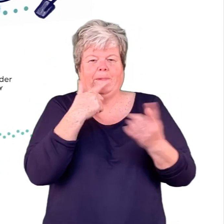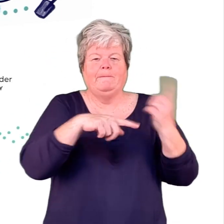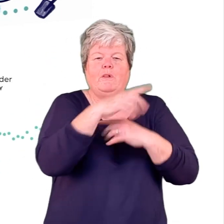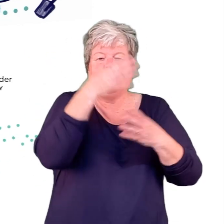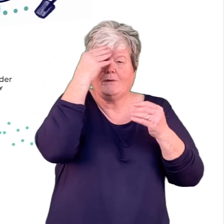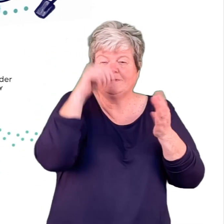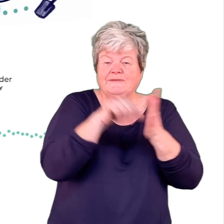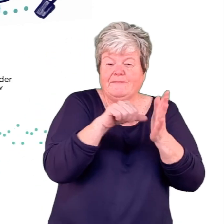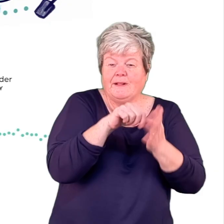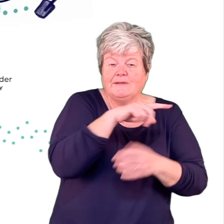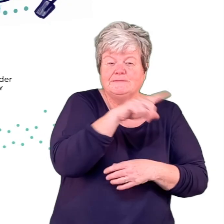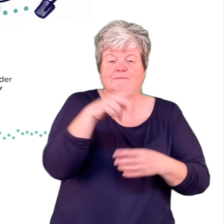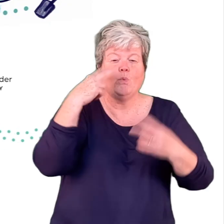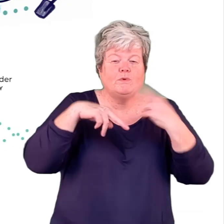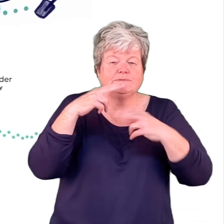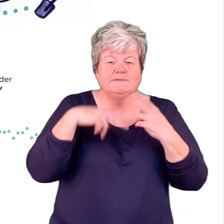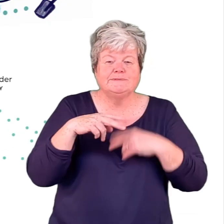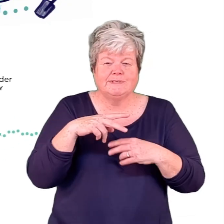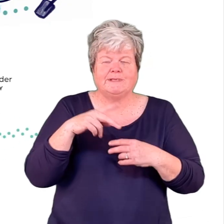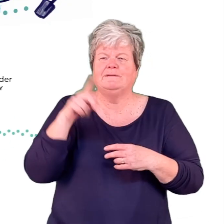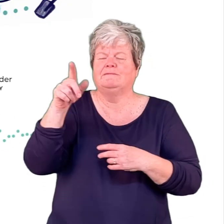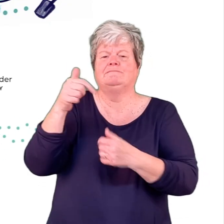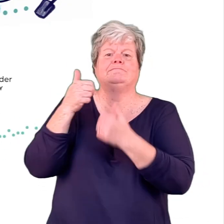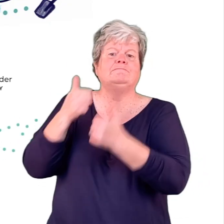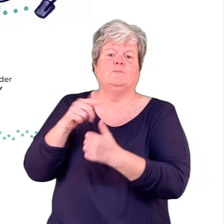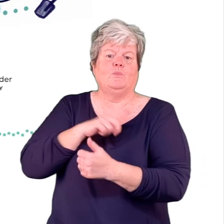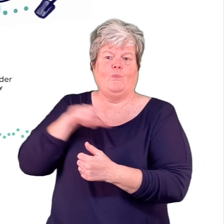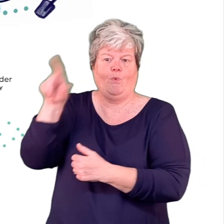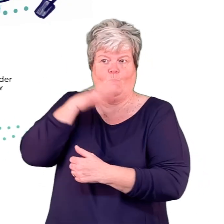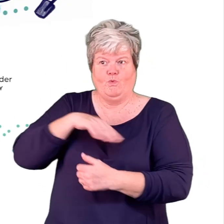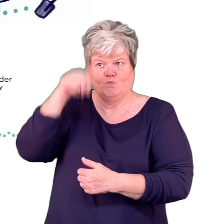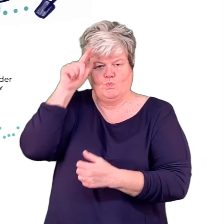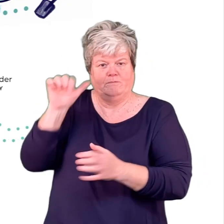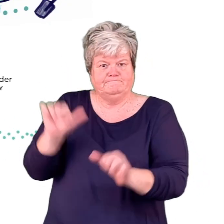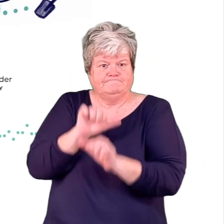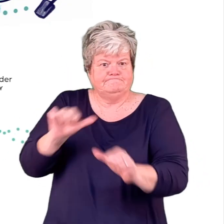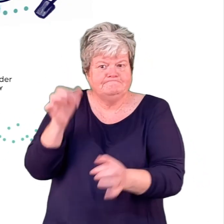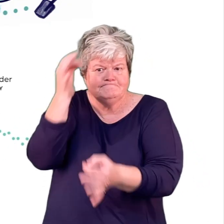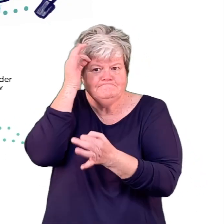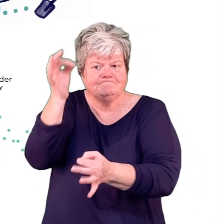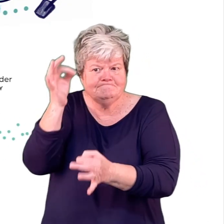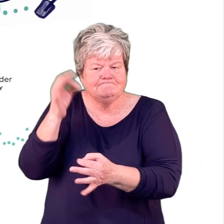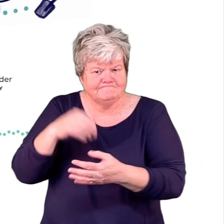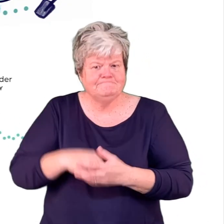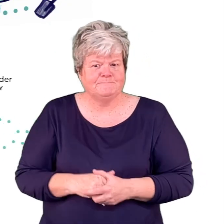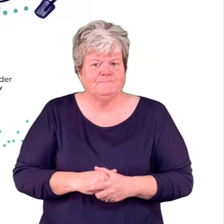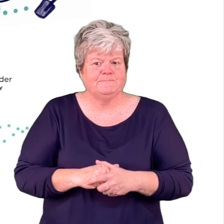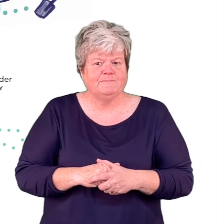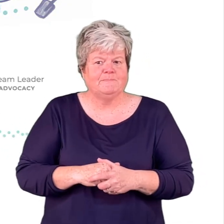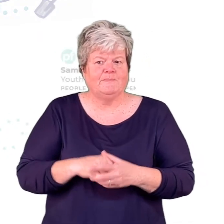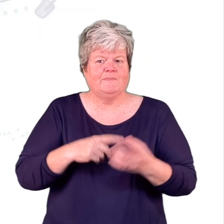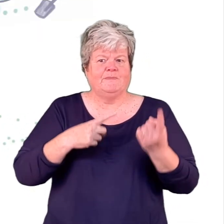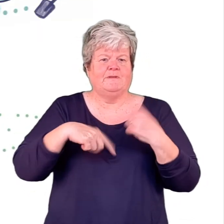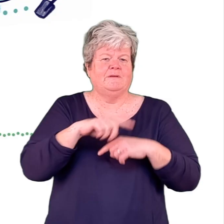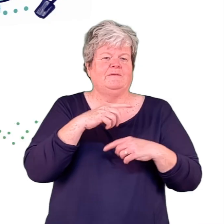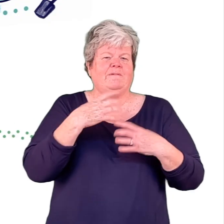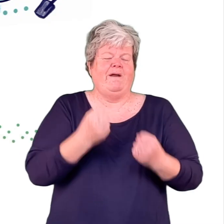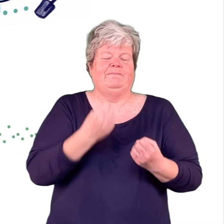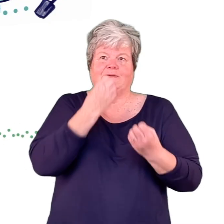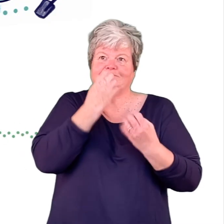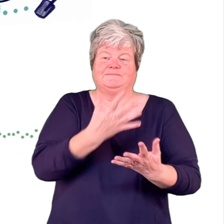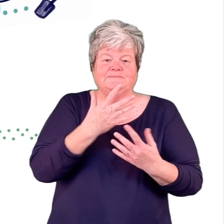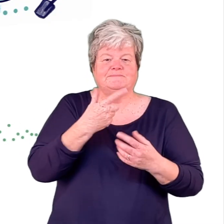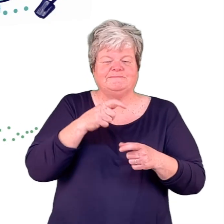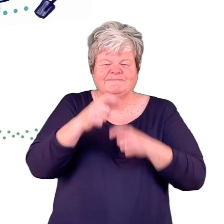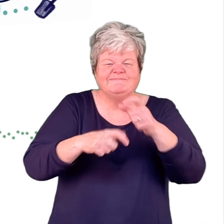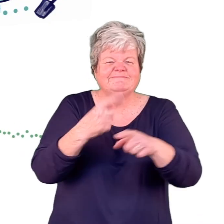learning disability and or autistic people, it just shows that the researchers, really care and really want to get it right. We have very